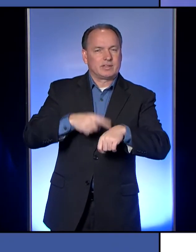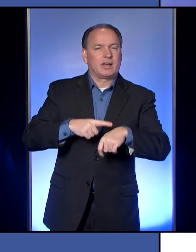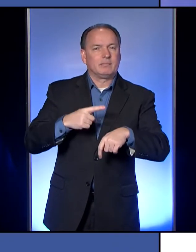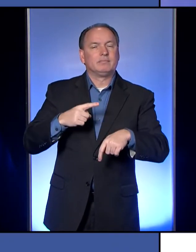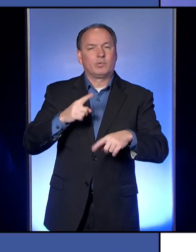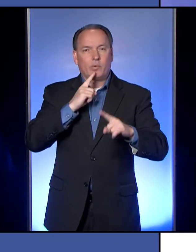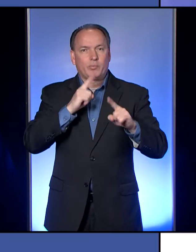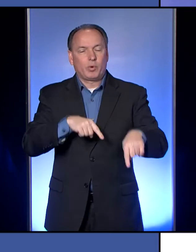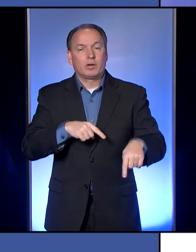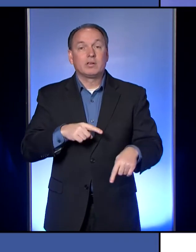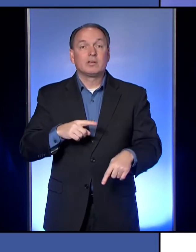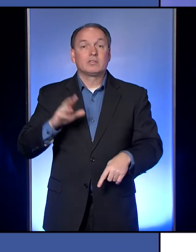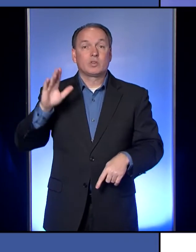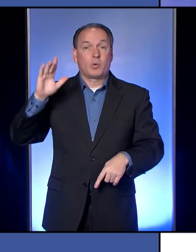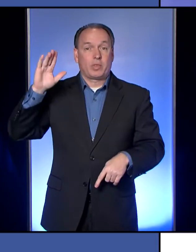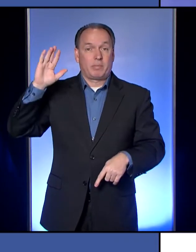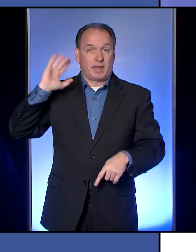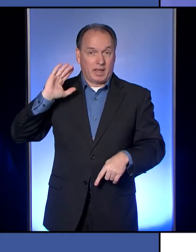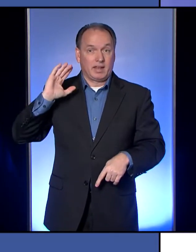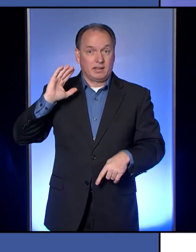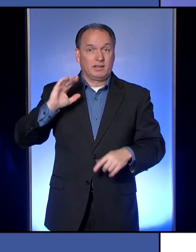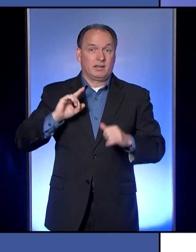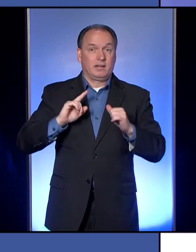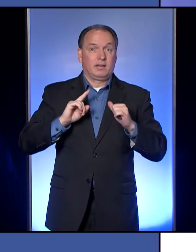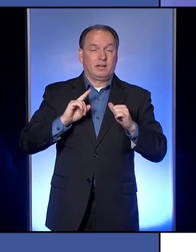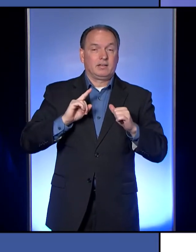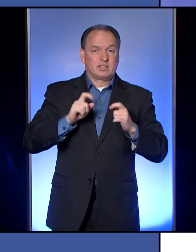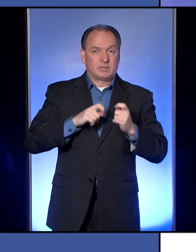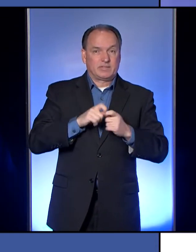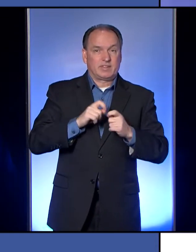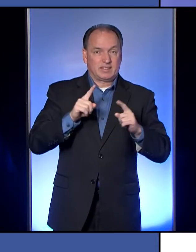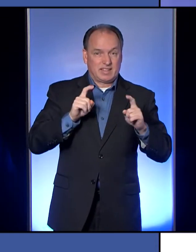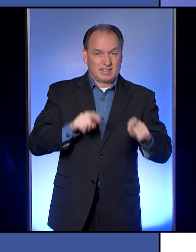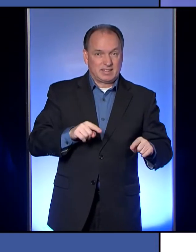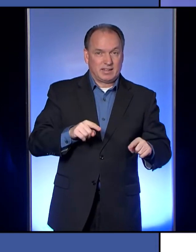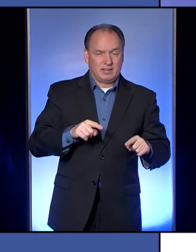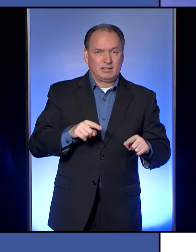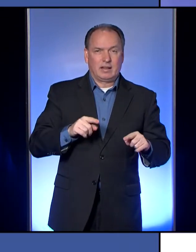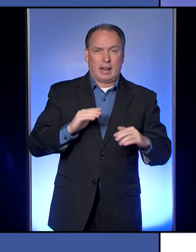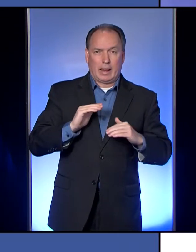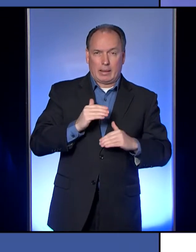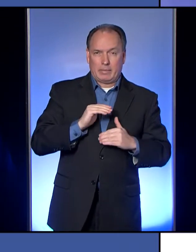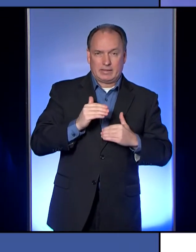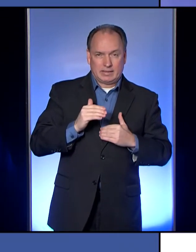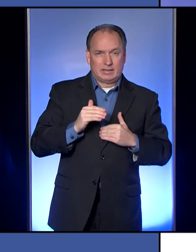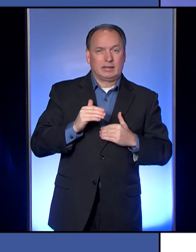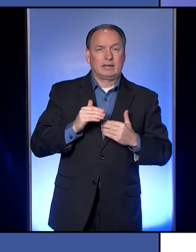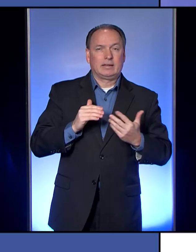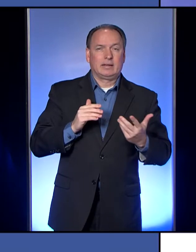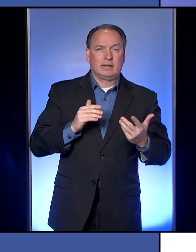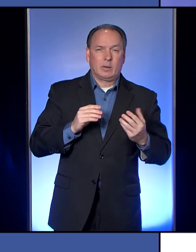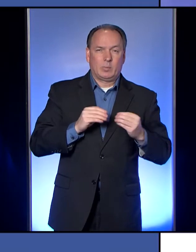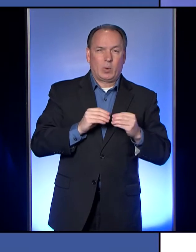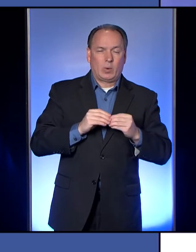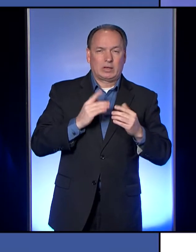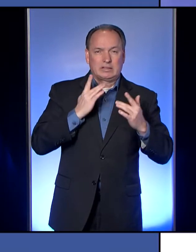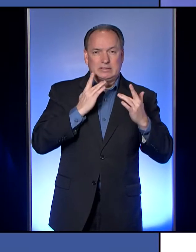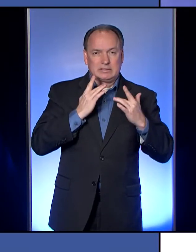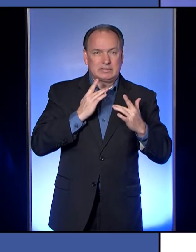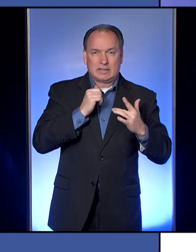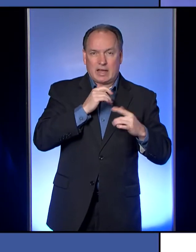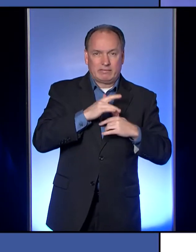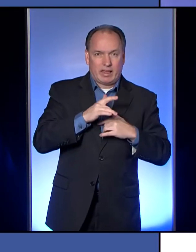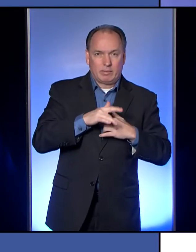So in the beginning in particular, testing was much more limited and, and, and much more, uh, much less